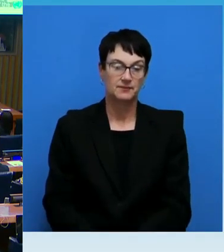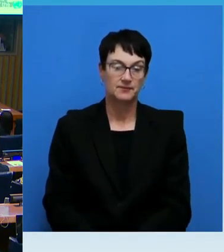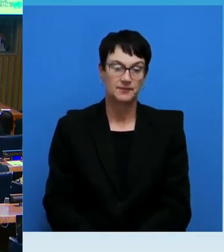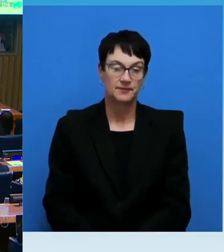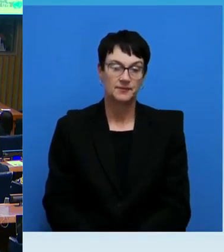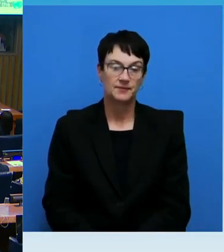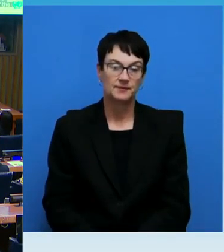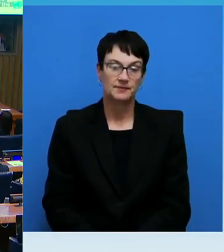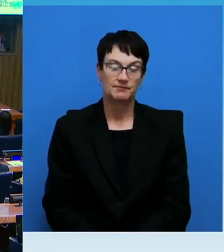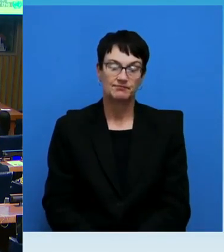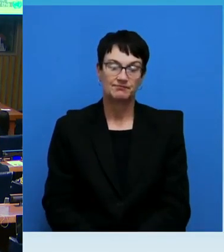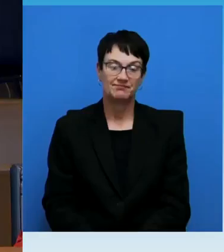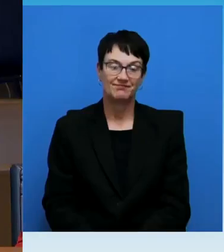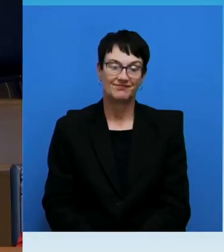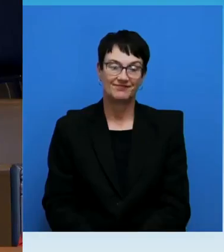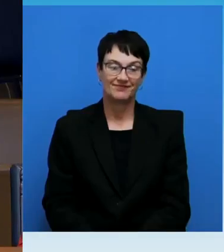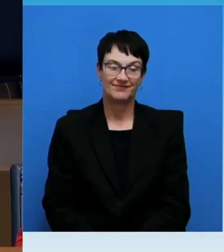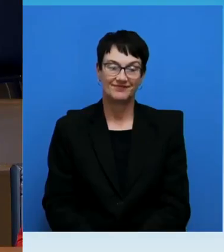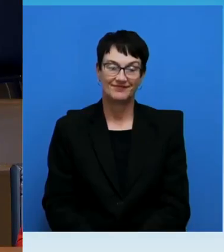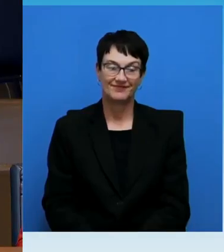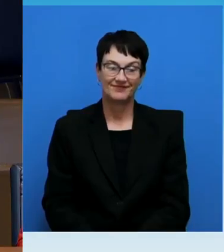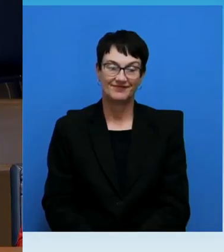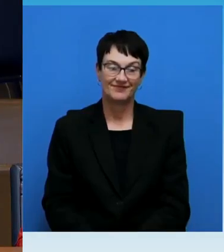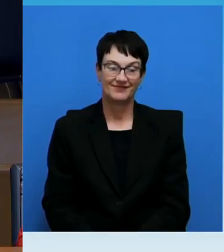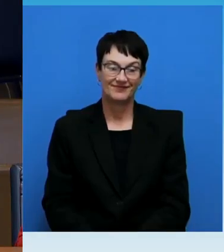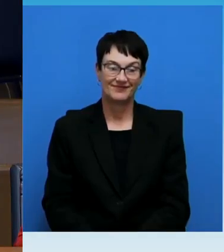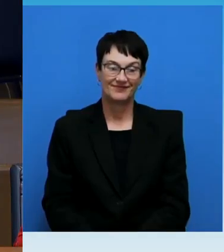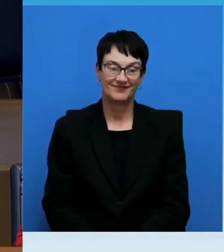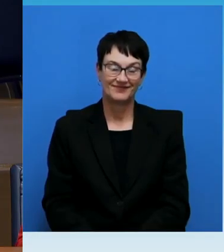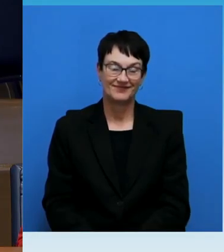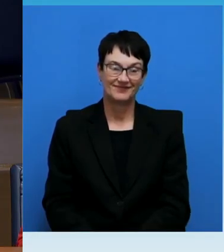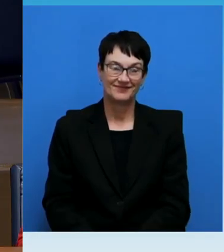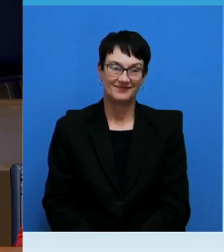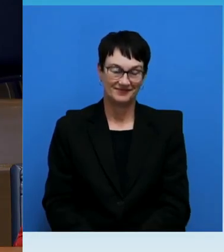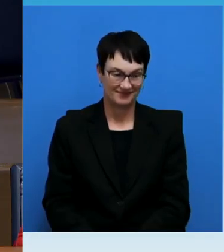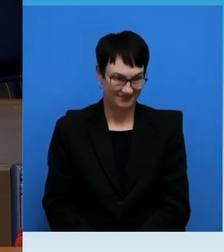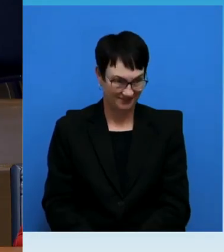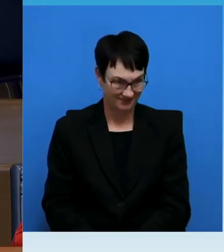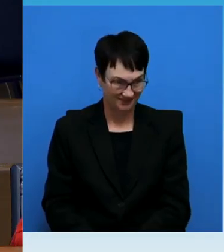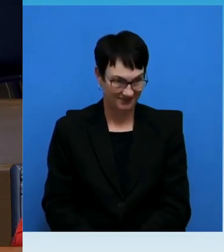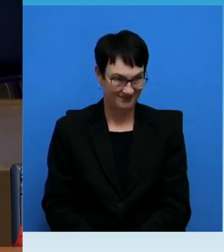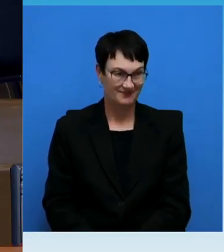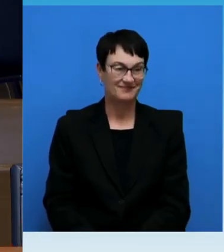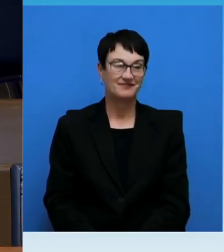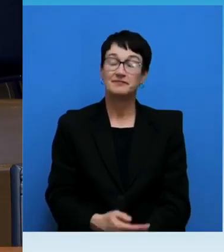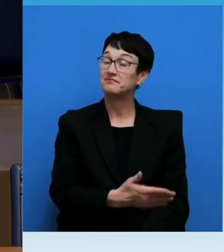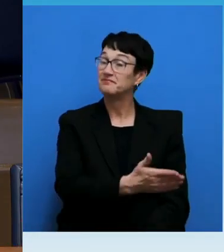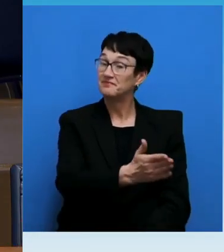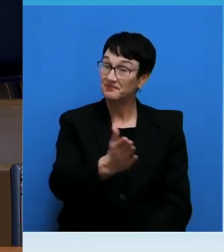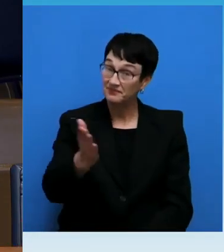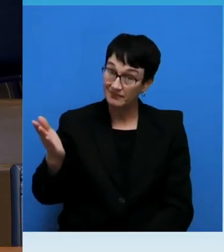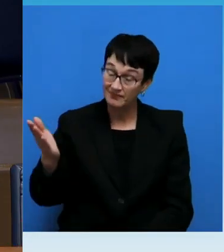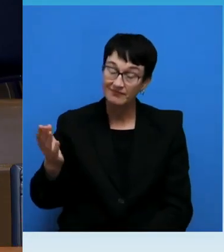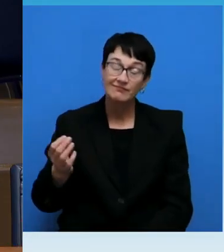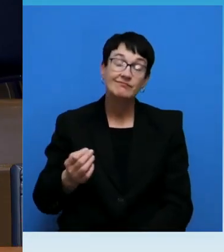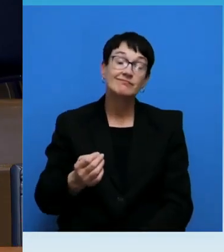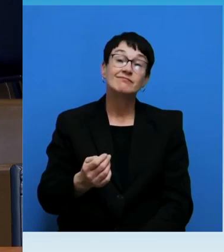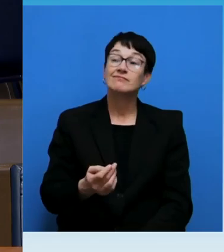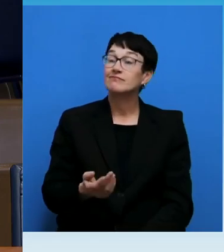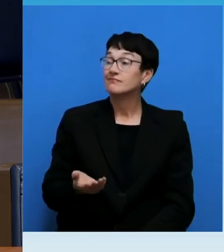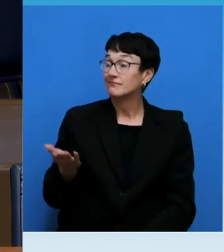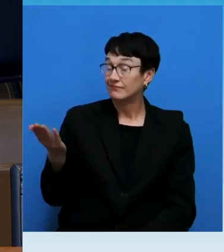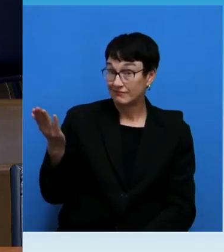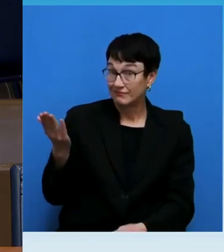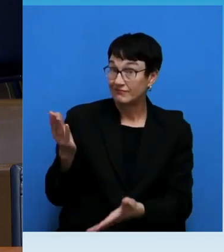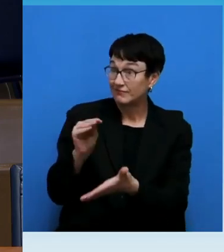Madam Chair, Deputy Secretary General, Excellencies, distinguished delegates. On behalf of the Kingdom